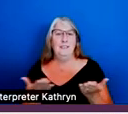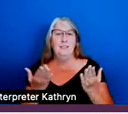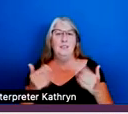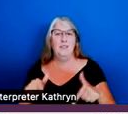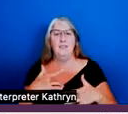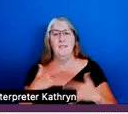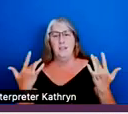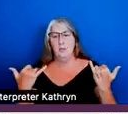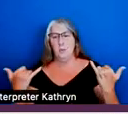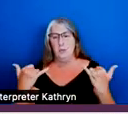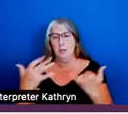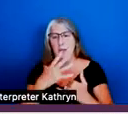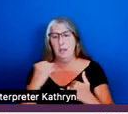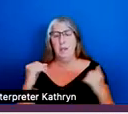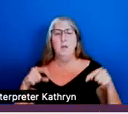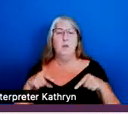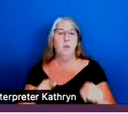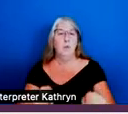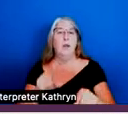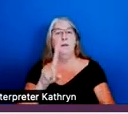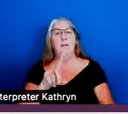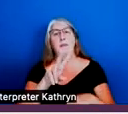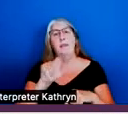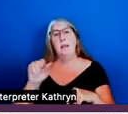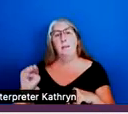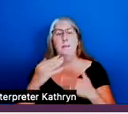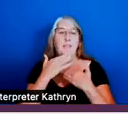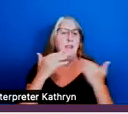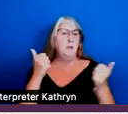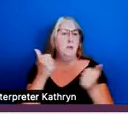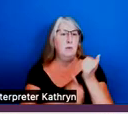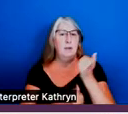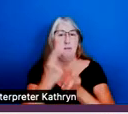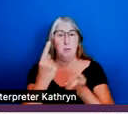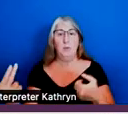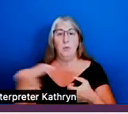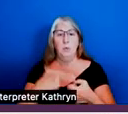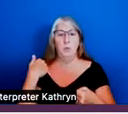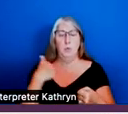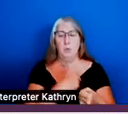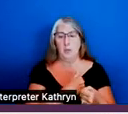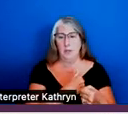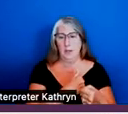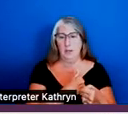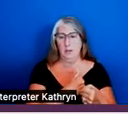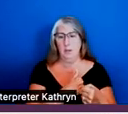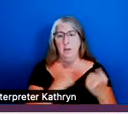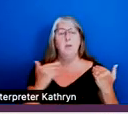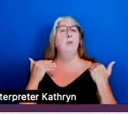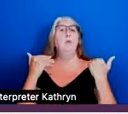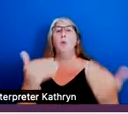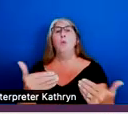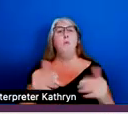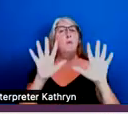event today and throughout DVAM. And thank you to everyone who joined us. Go forth, be great,